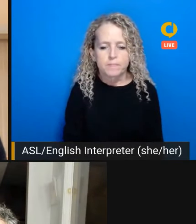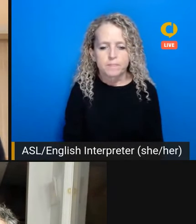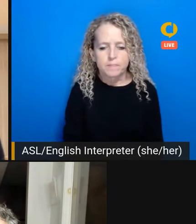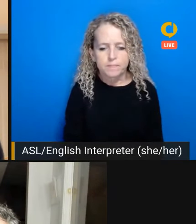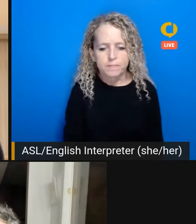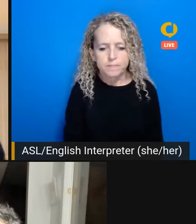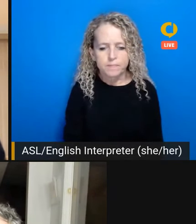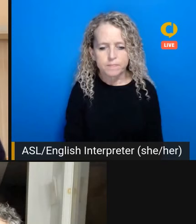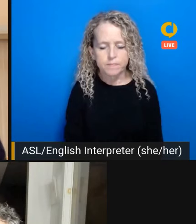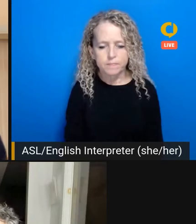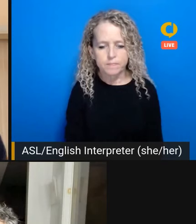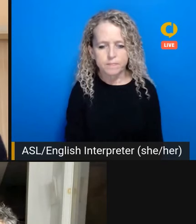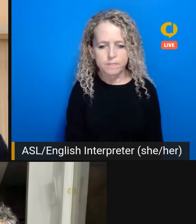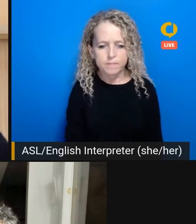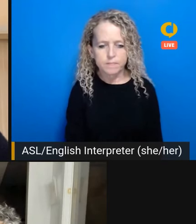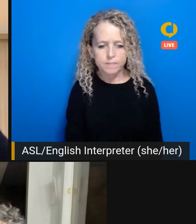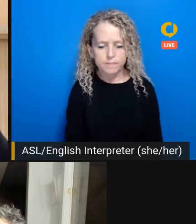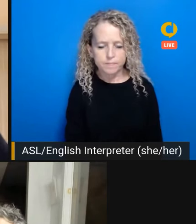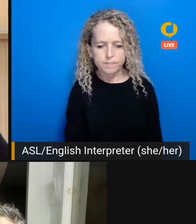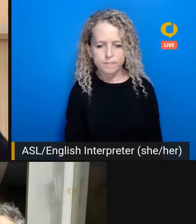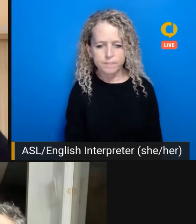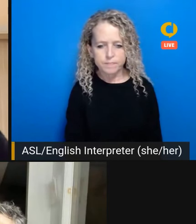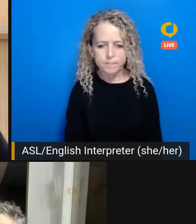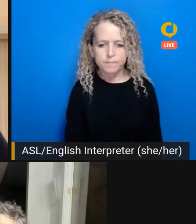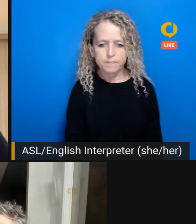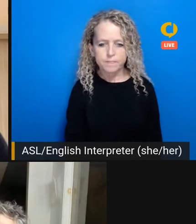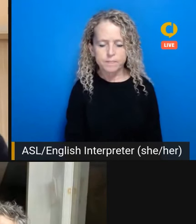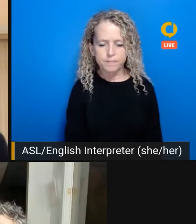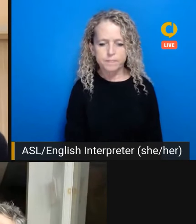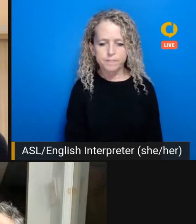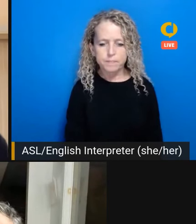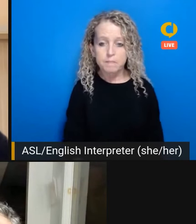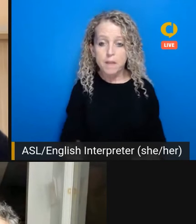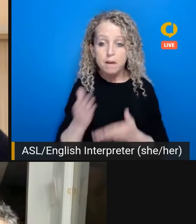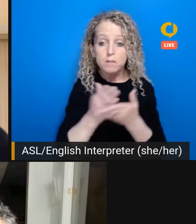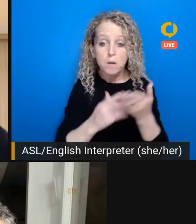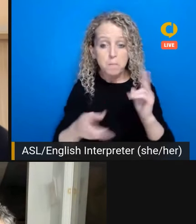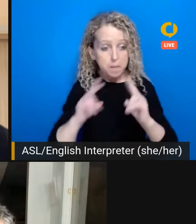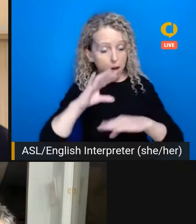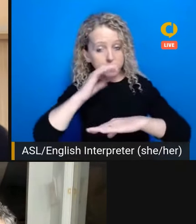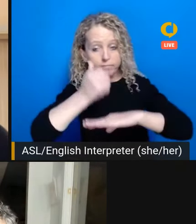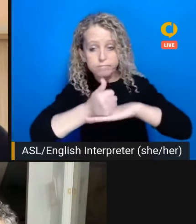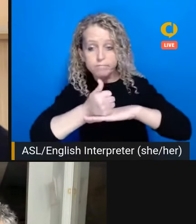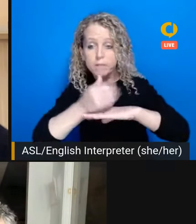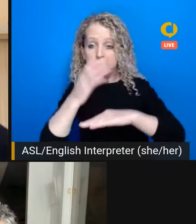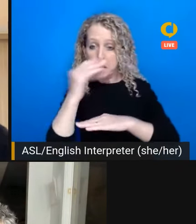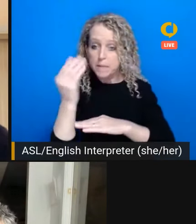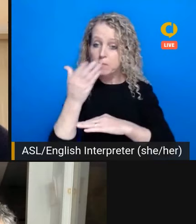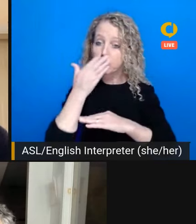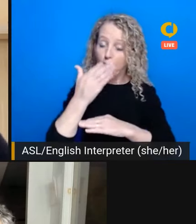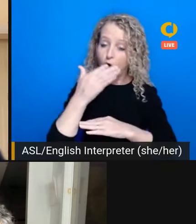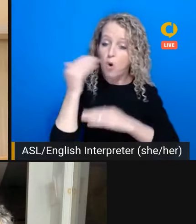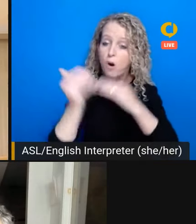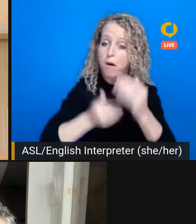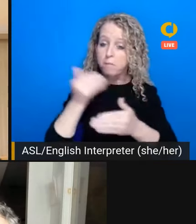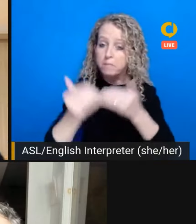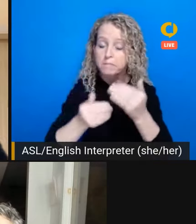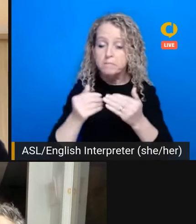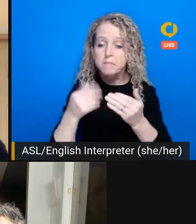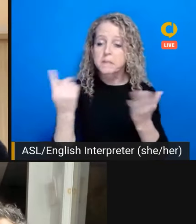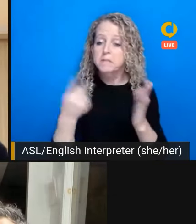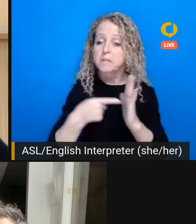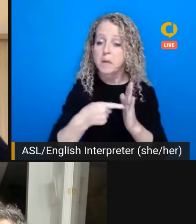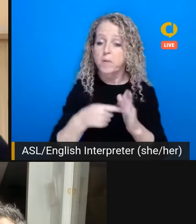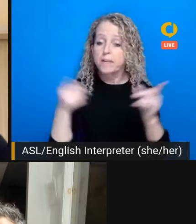some individuals who start companies and do extraordinarily well in India, but the industry in India